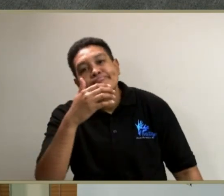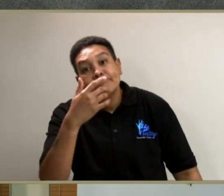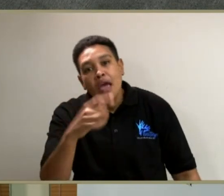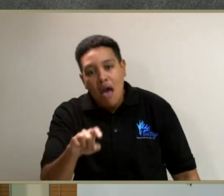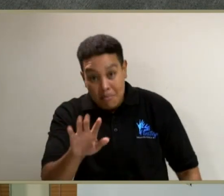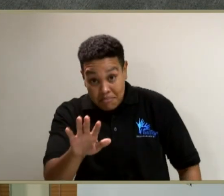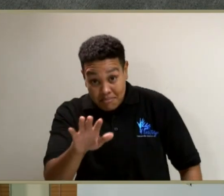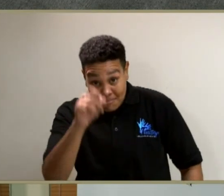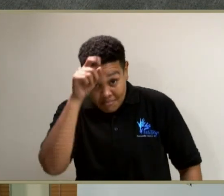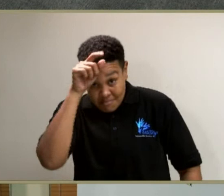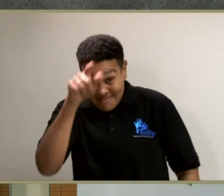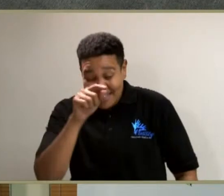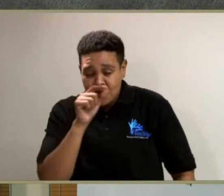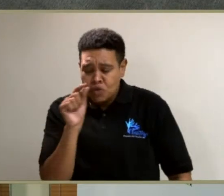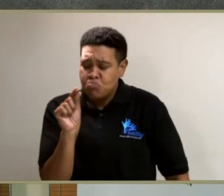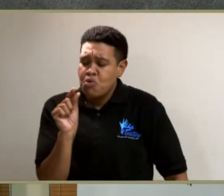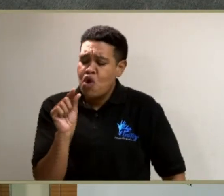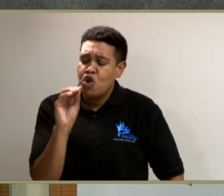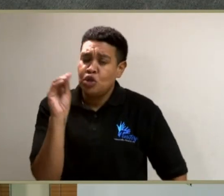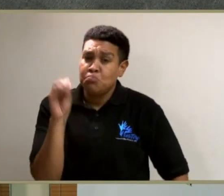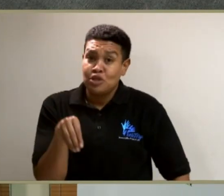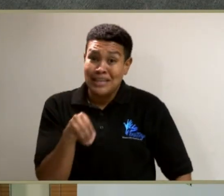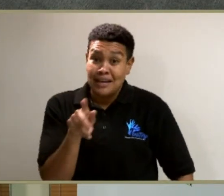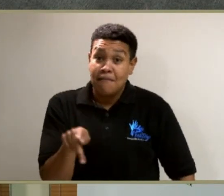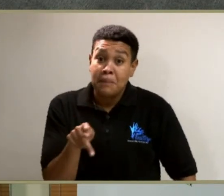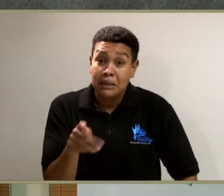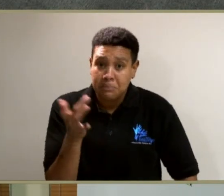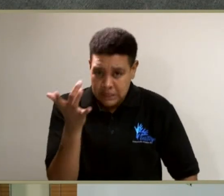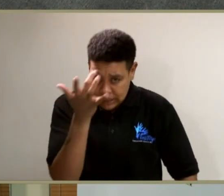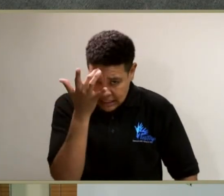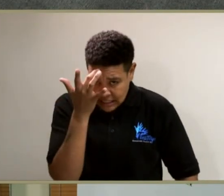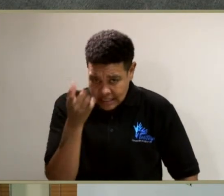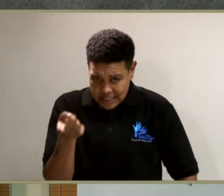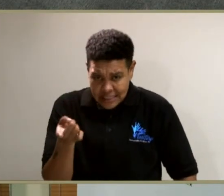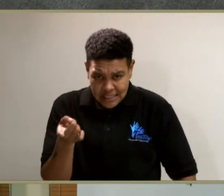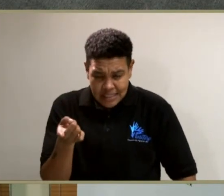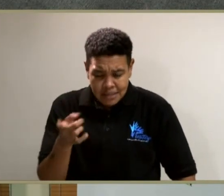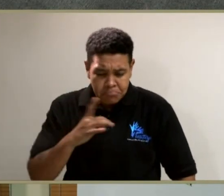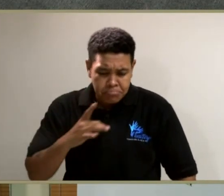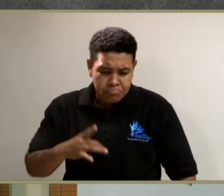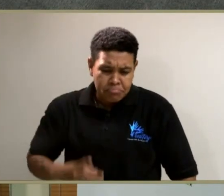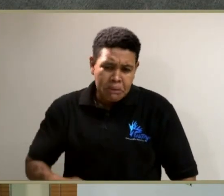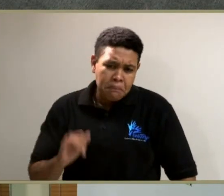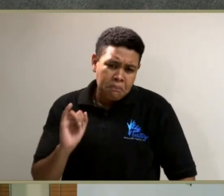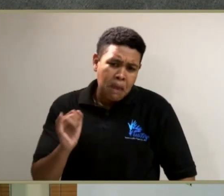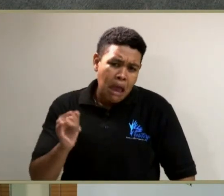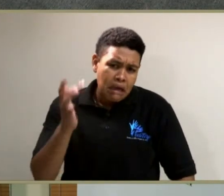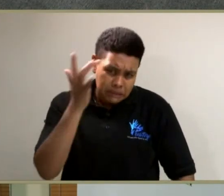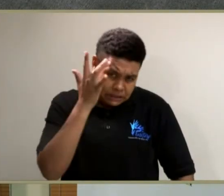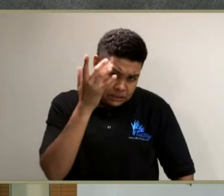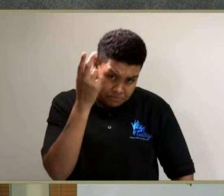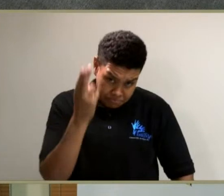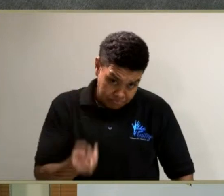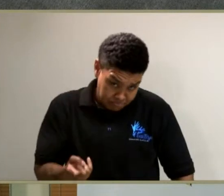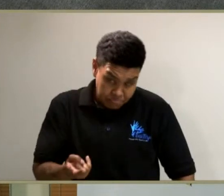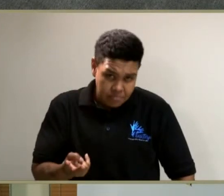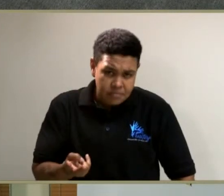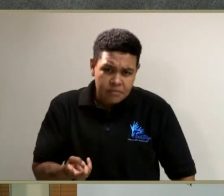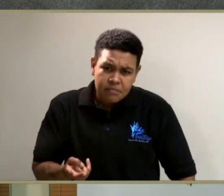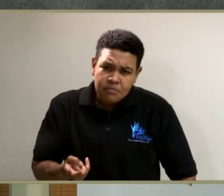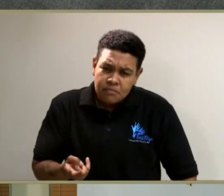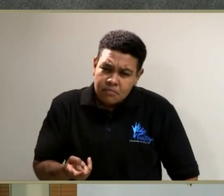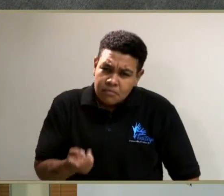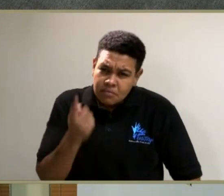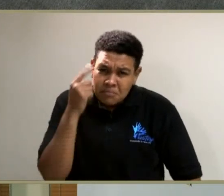even though it is a smaller percentage of persons that overall will have a severe illness, because of the